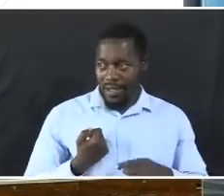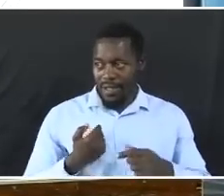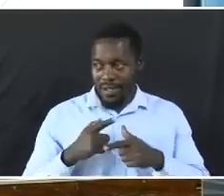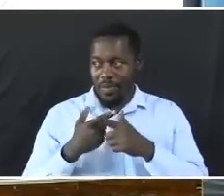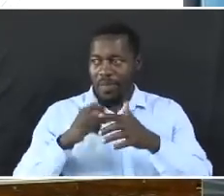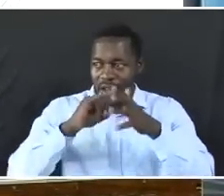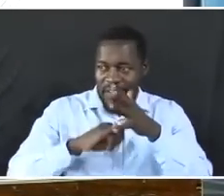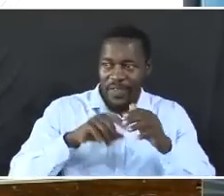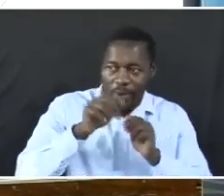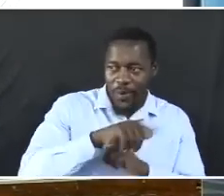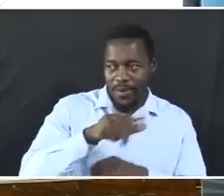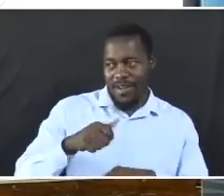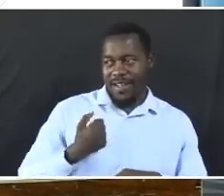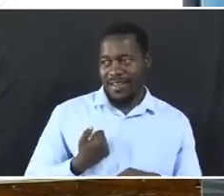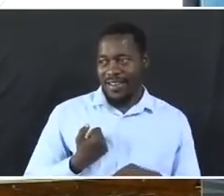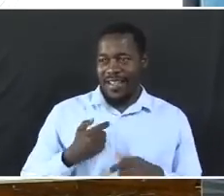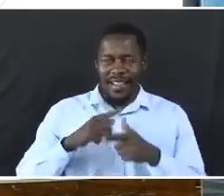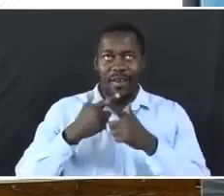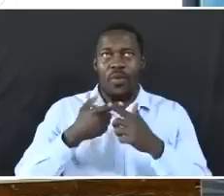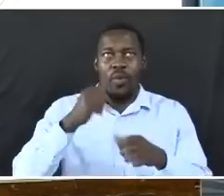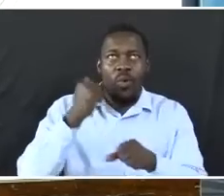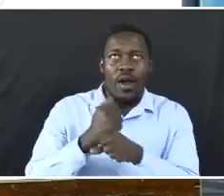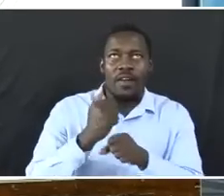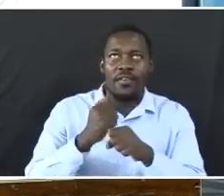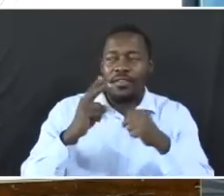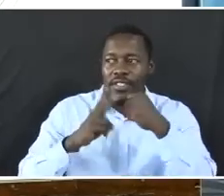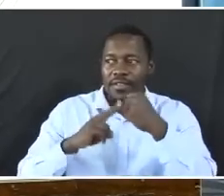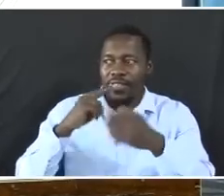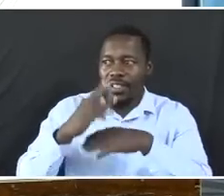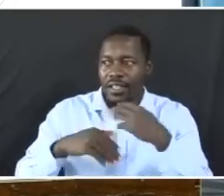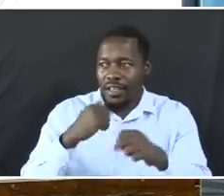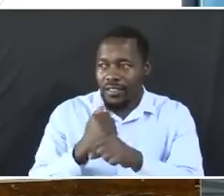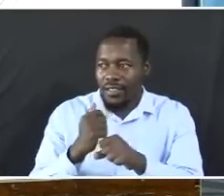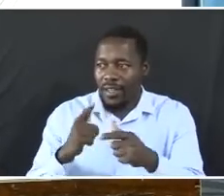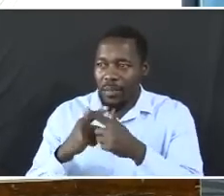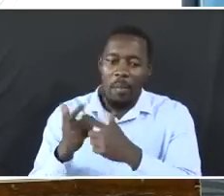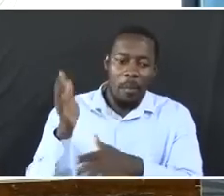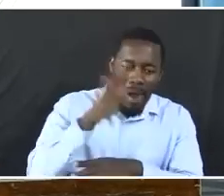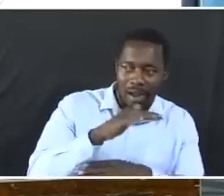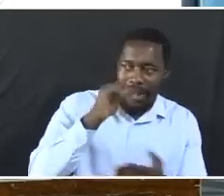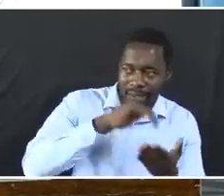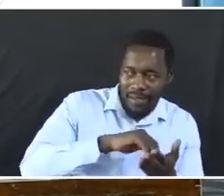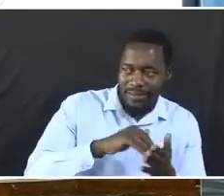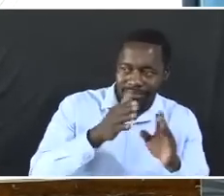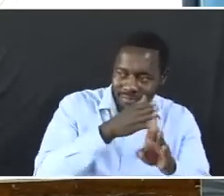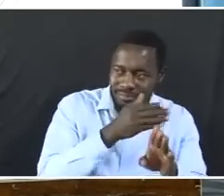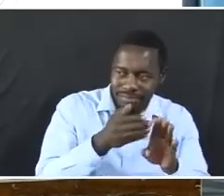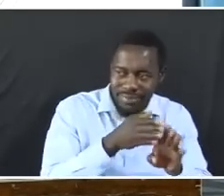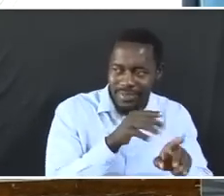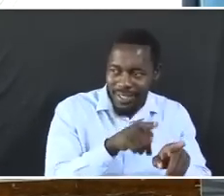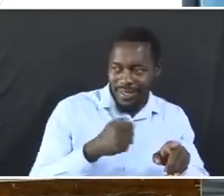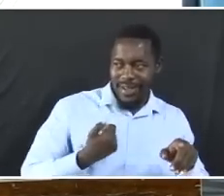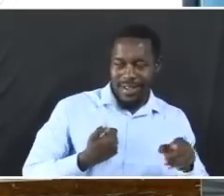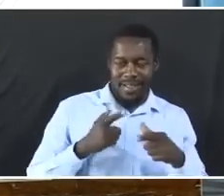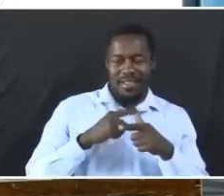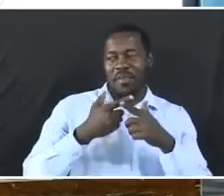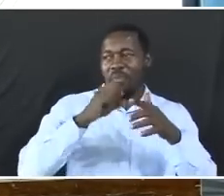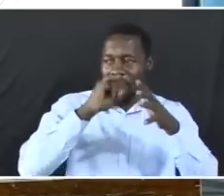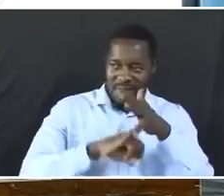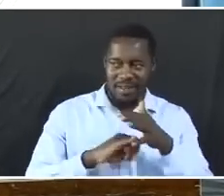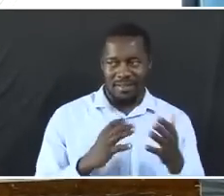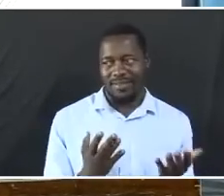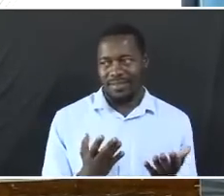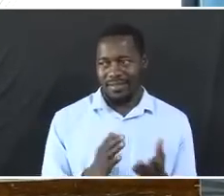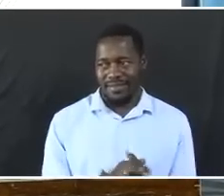But because his heart was in Rachel.